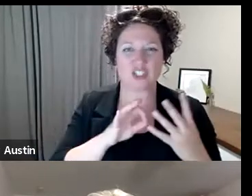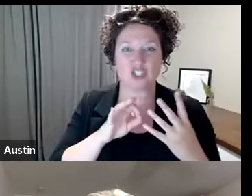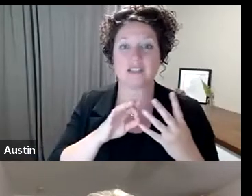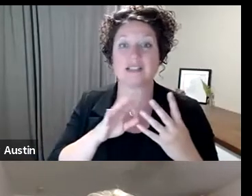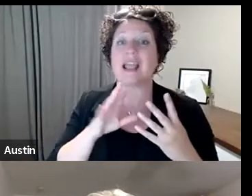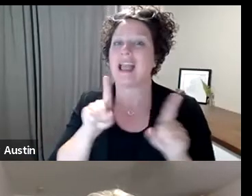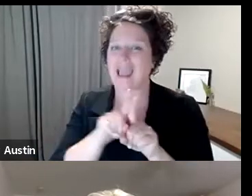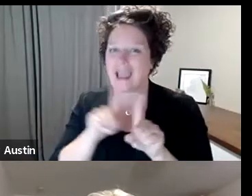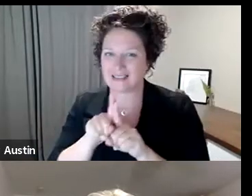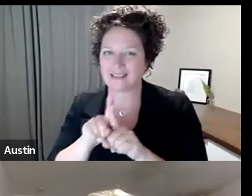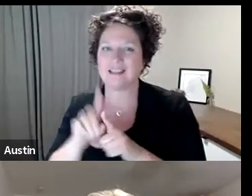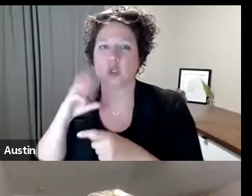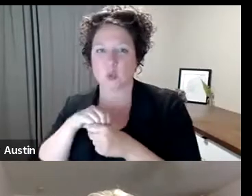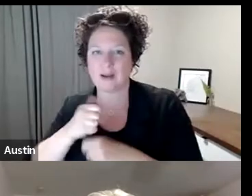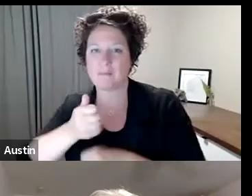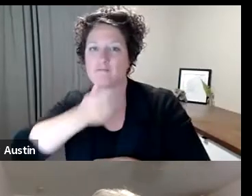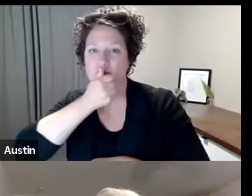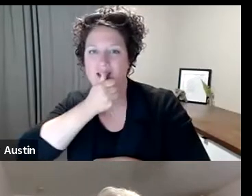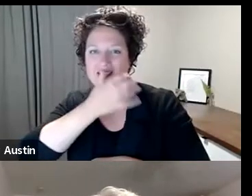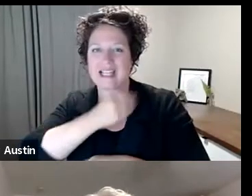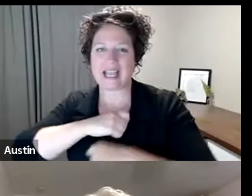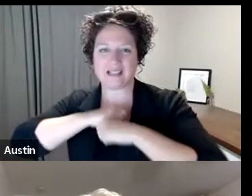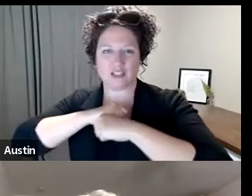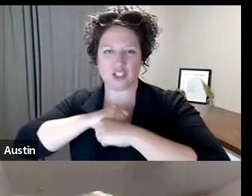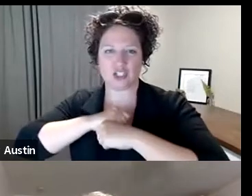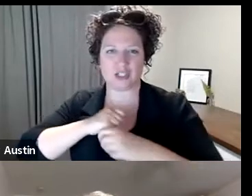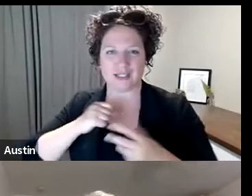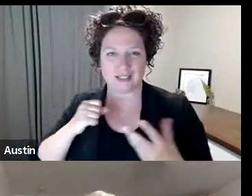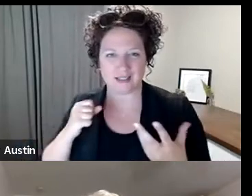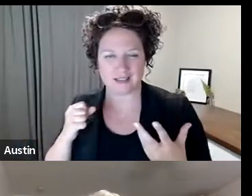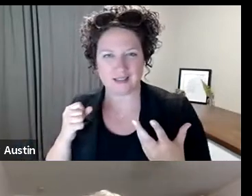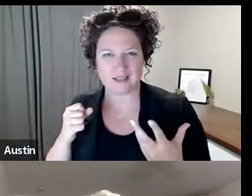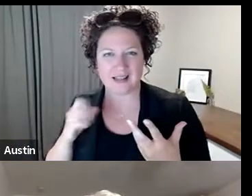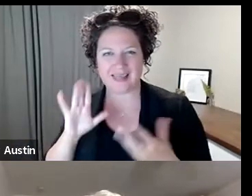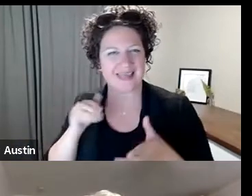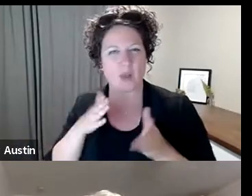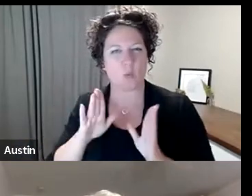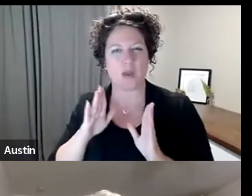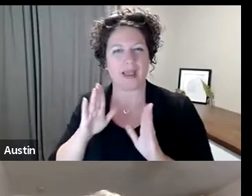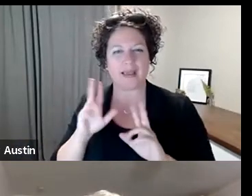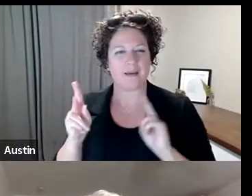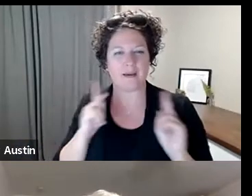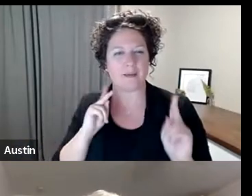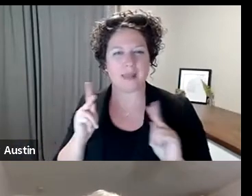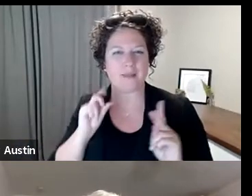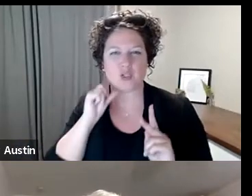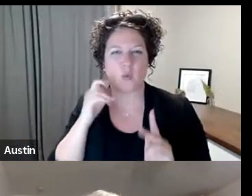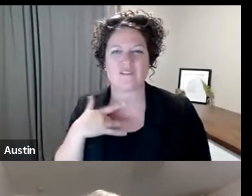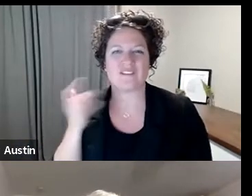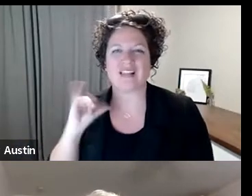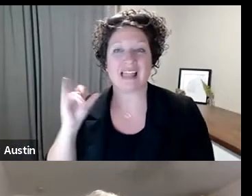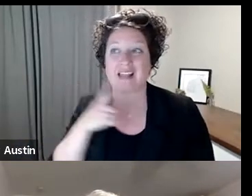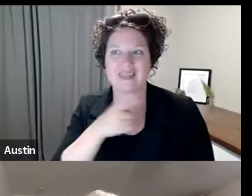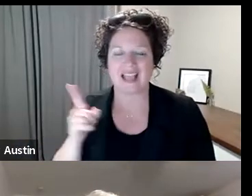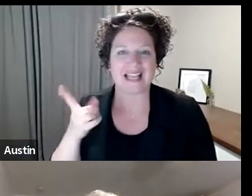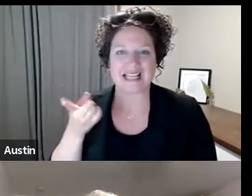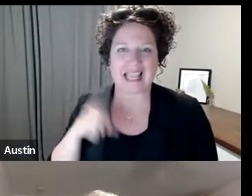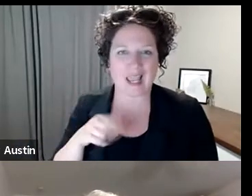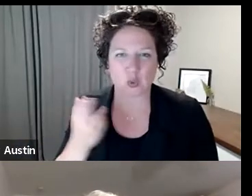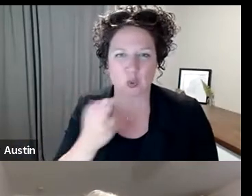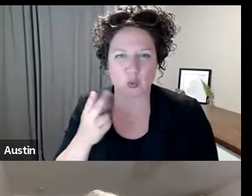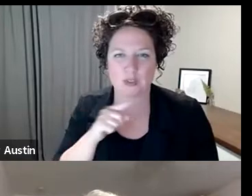privacy and cybersecurity protection so that we're not people don't feel that they can't use